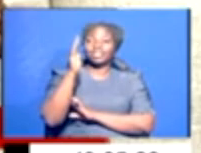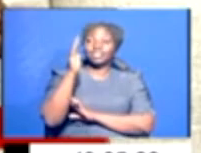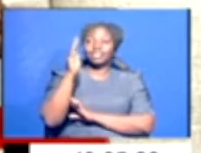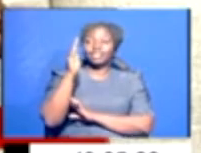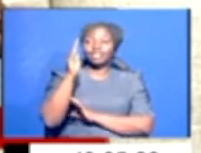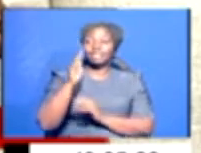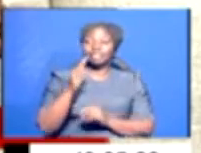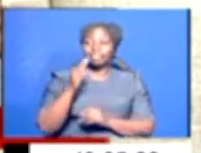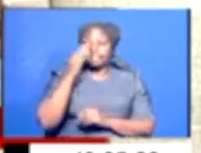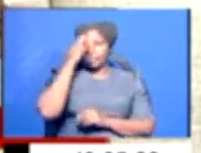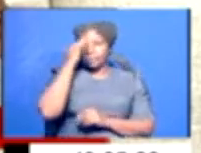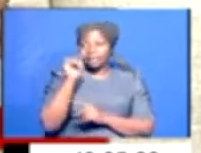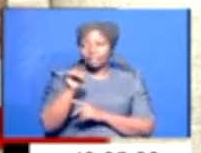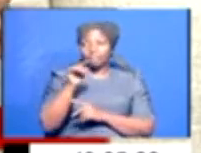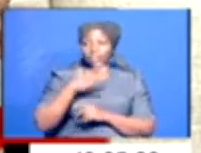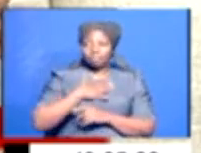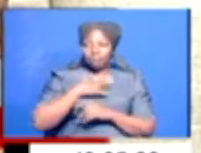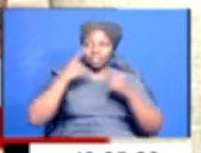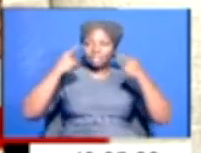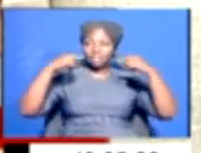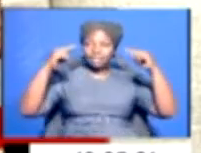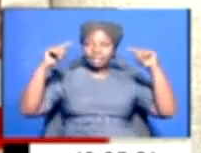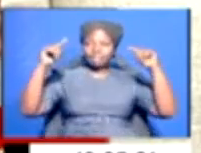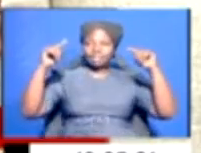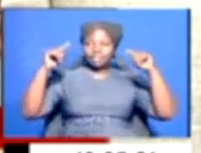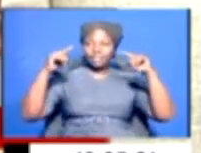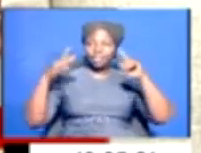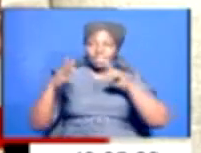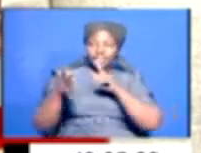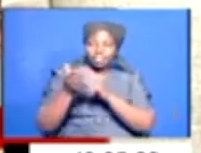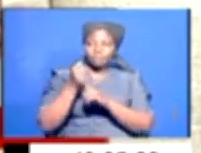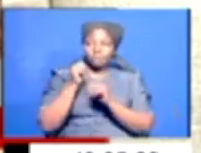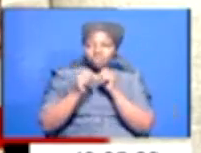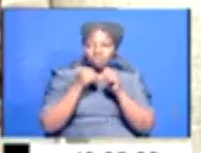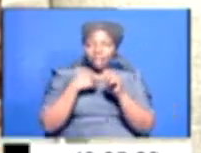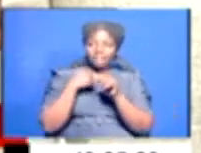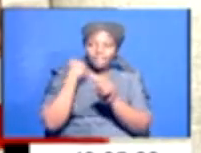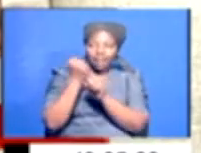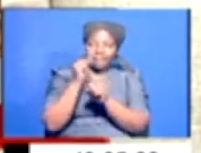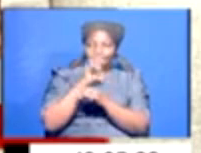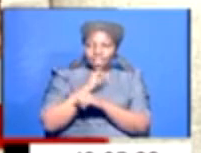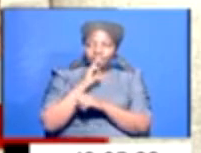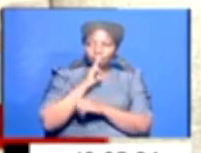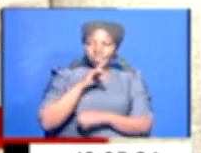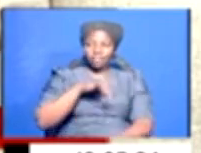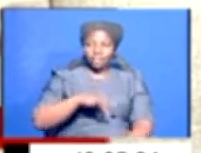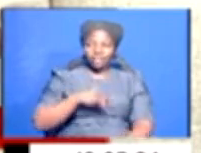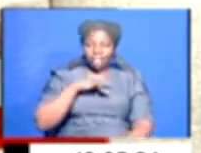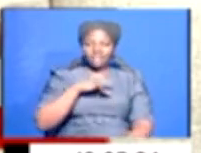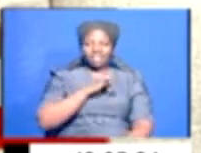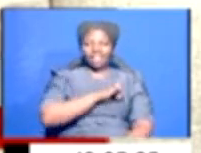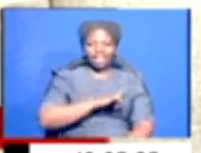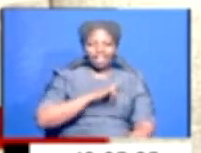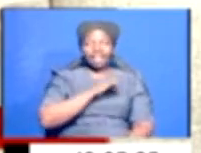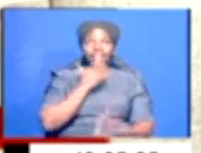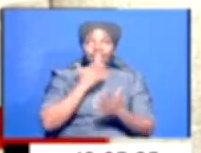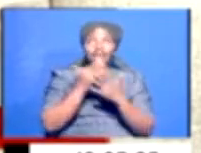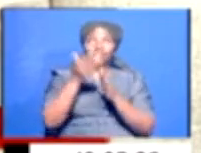that was my success of achievement that I have done. So I was lucky and I thank God for that. Mm-hmm.